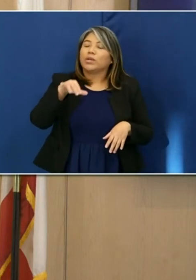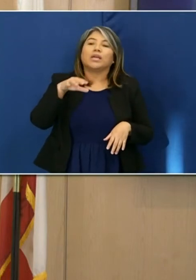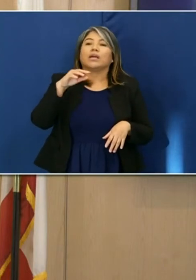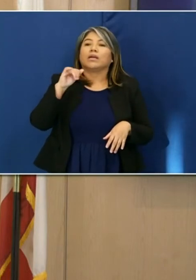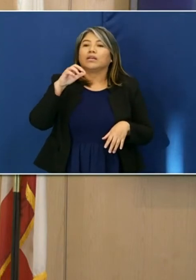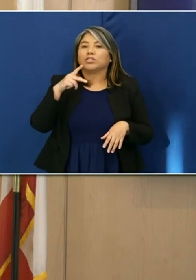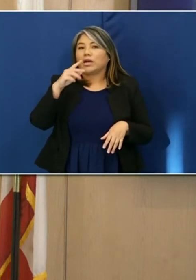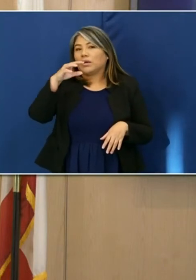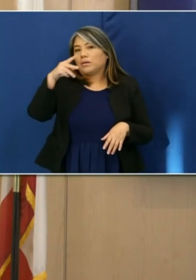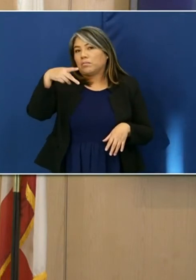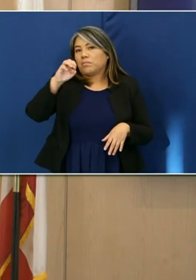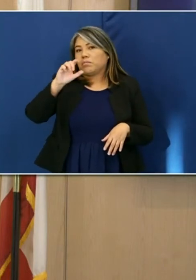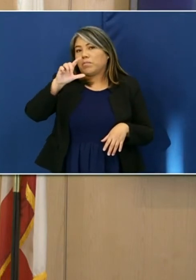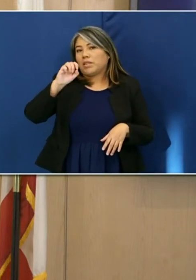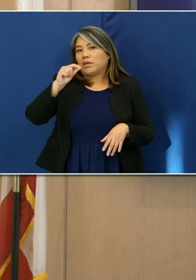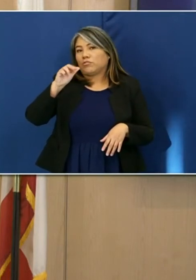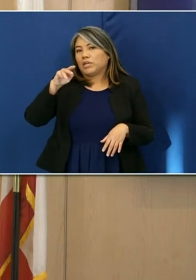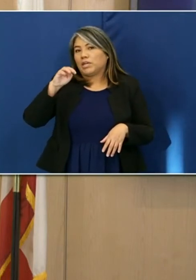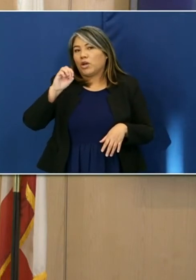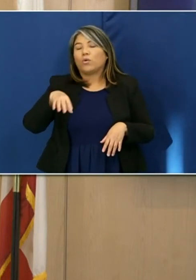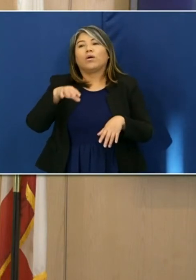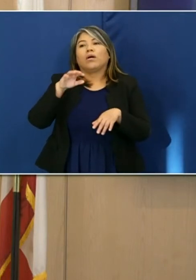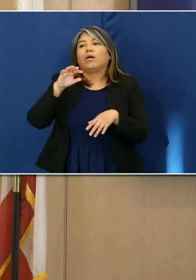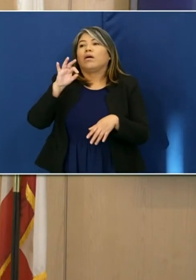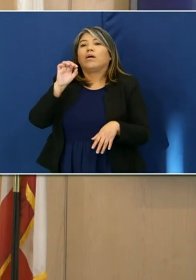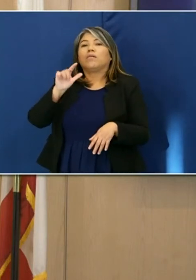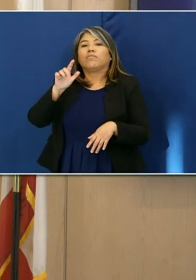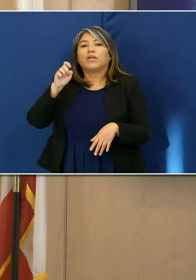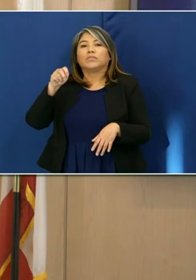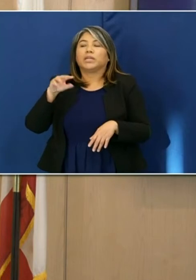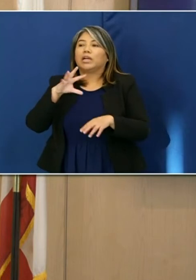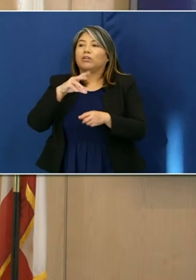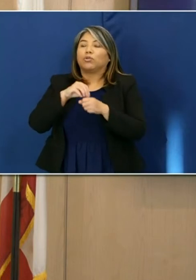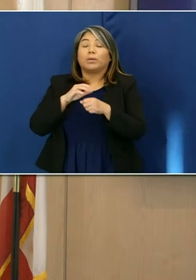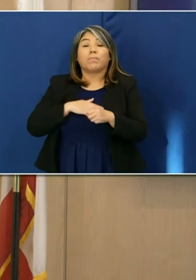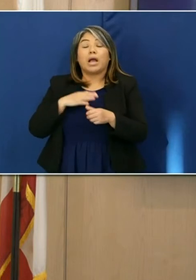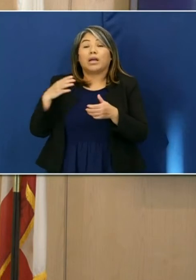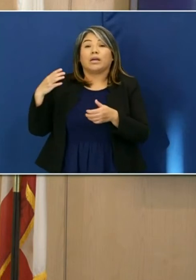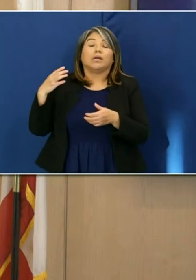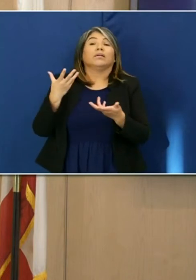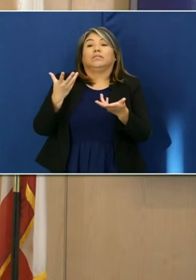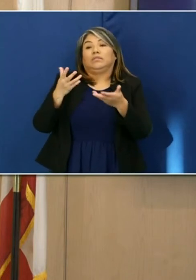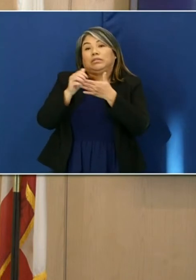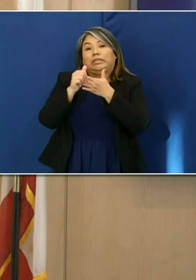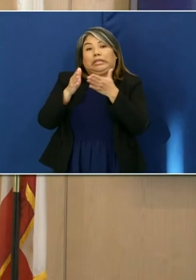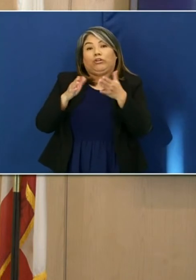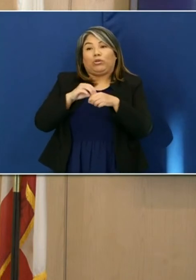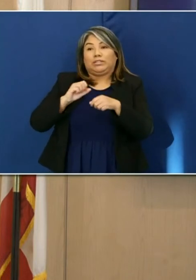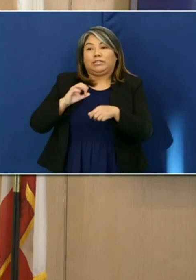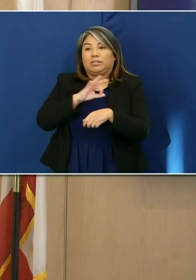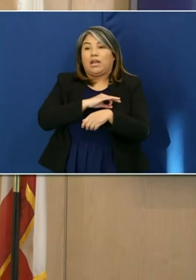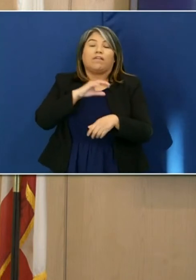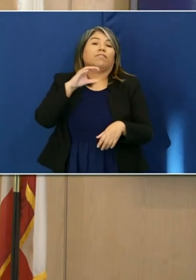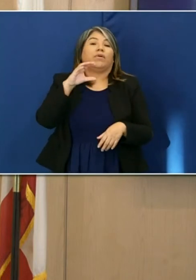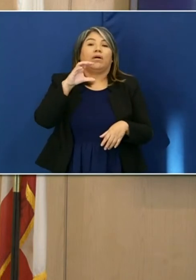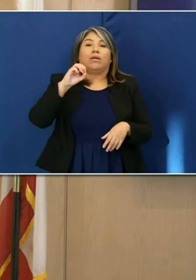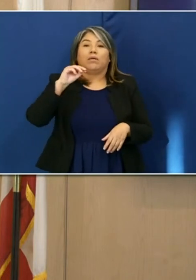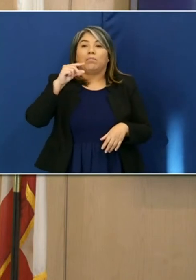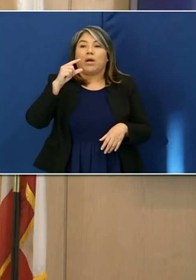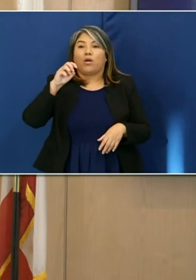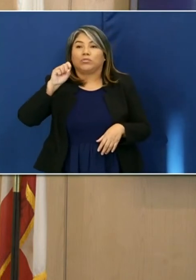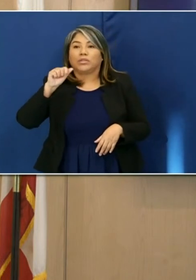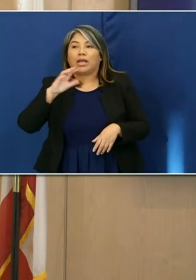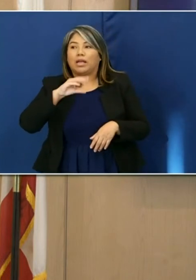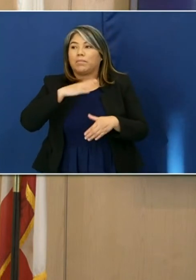Jack Pellegrino, Hannah Feldman, and many others, including my Chief of Staff, Danny Melgoza, and Luis Monteagudo, and